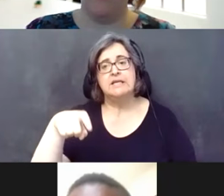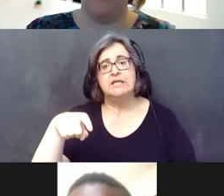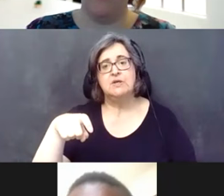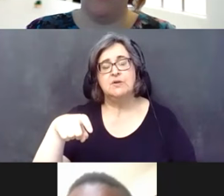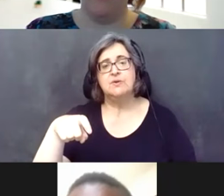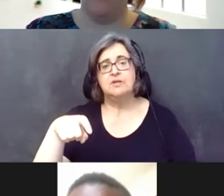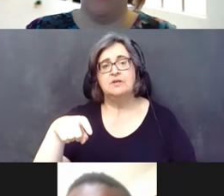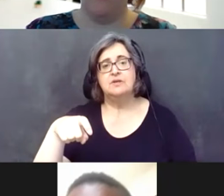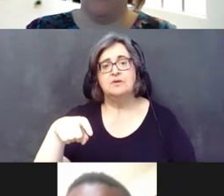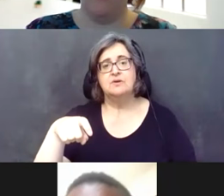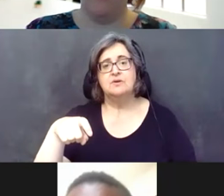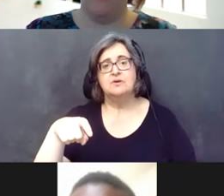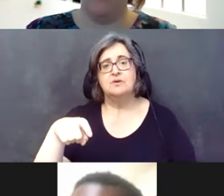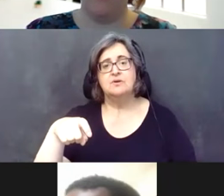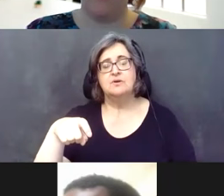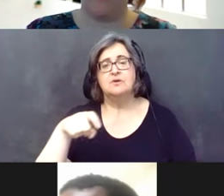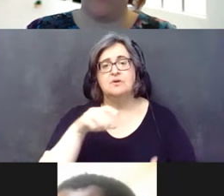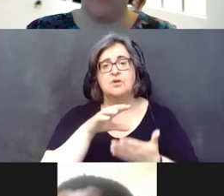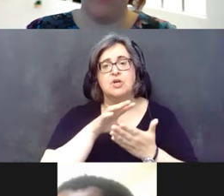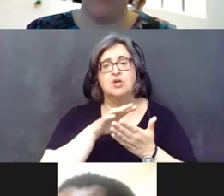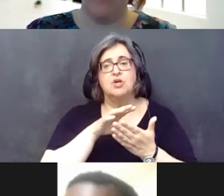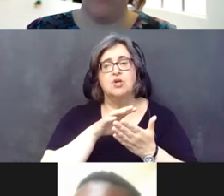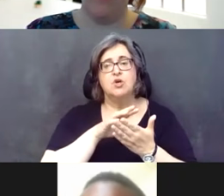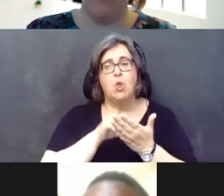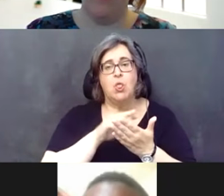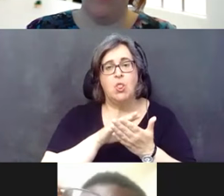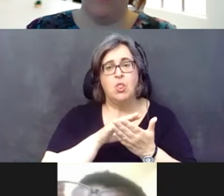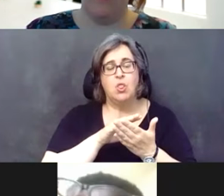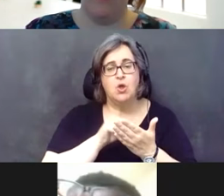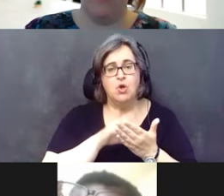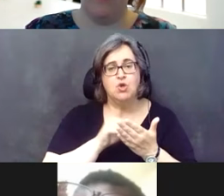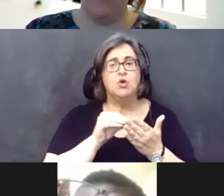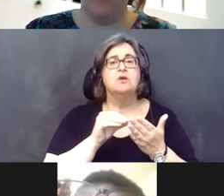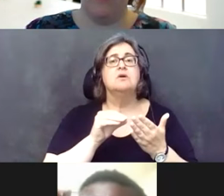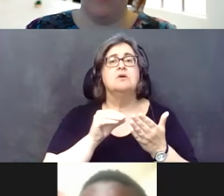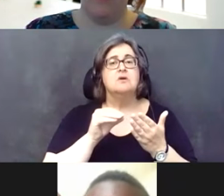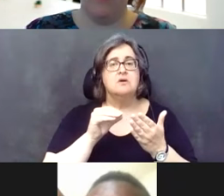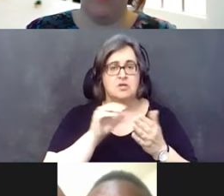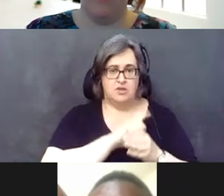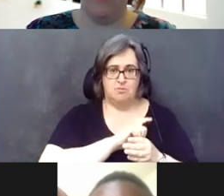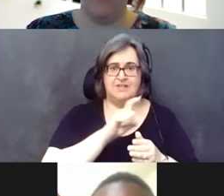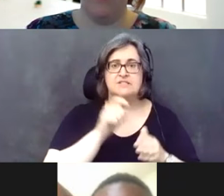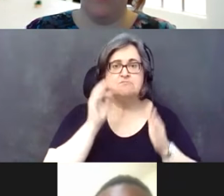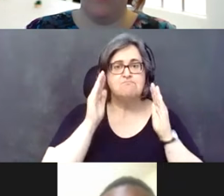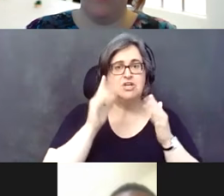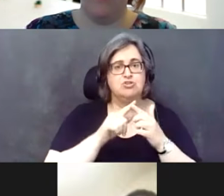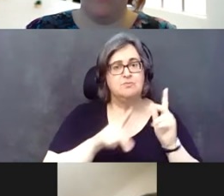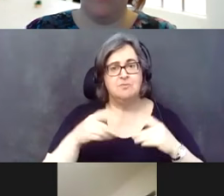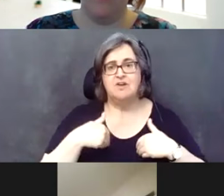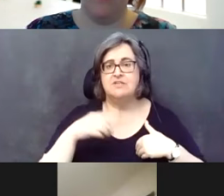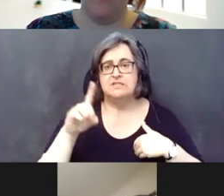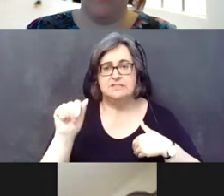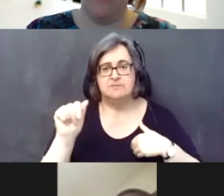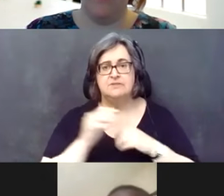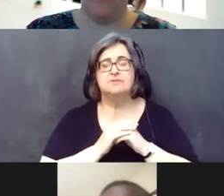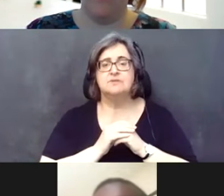to learn, the police need to listen to people with disabilities in that. So